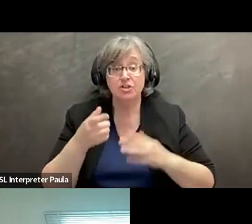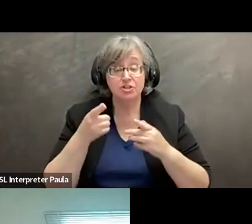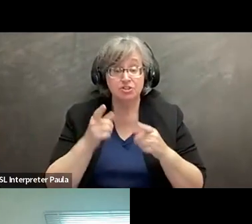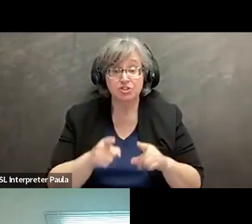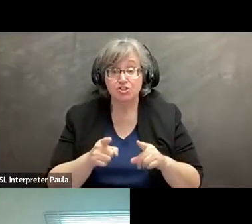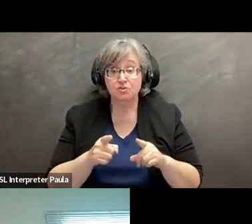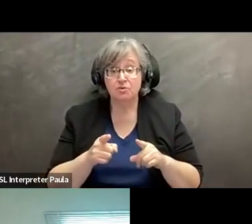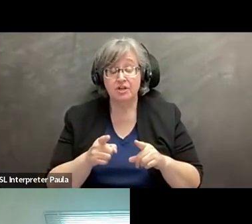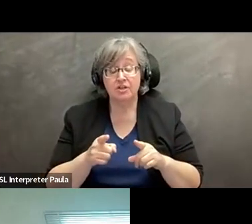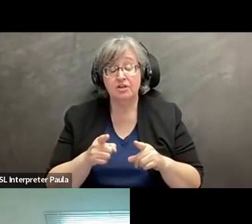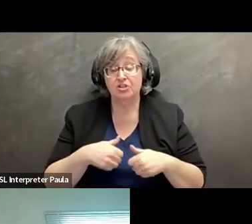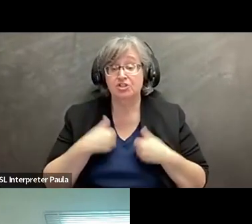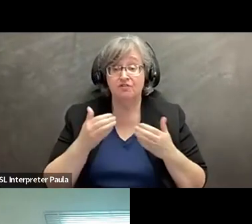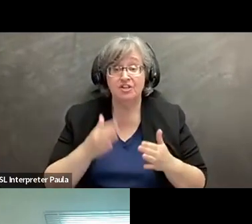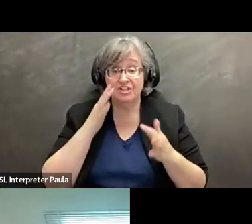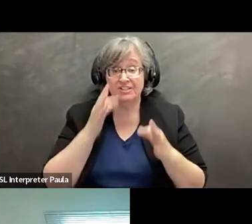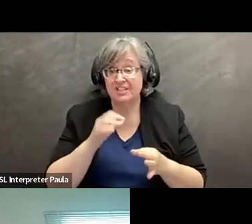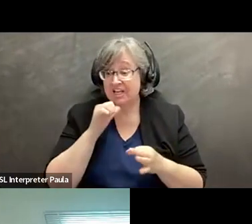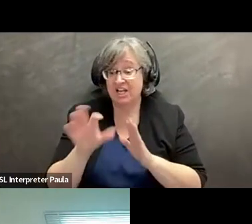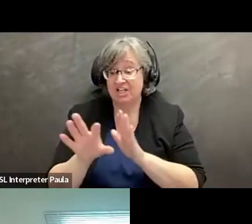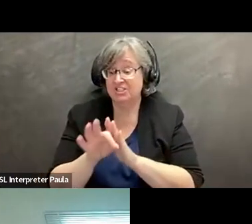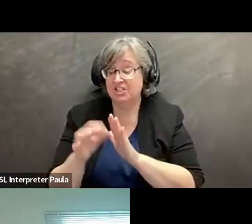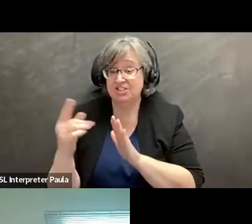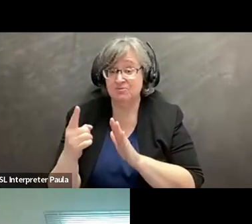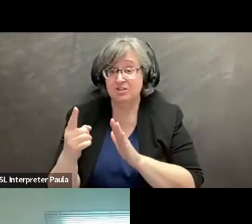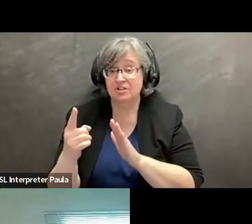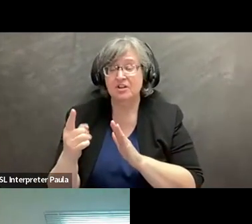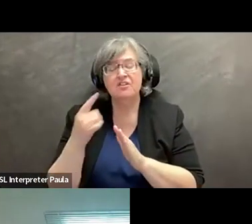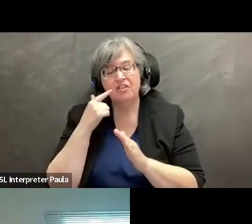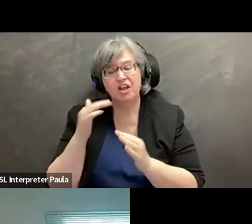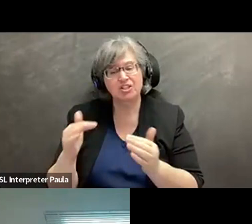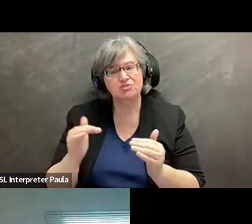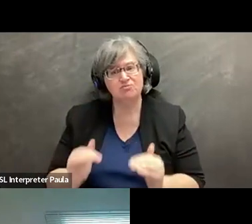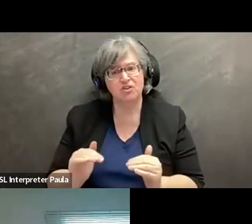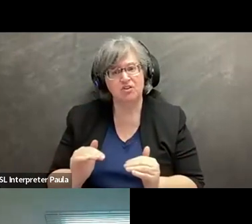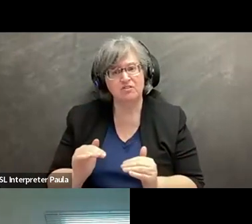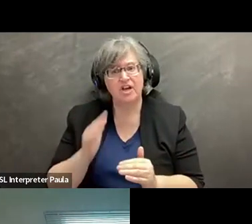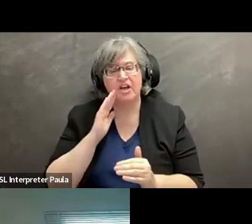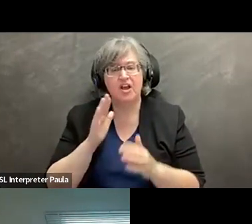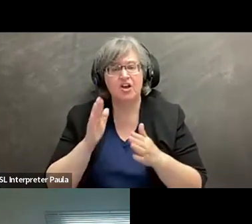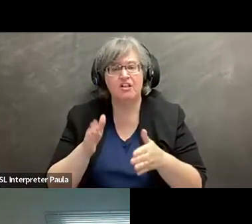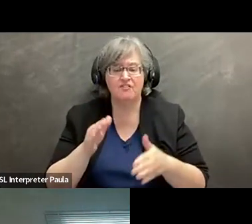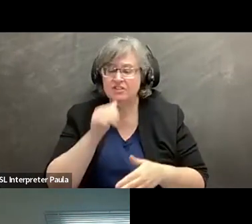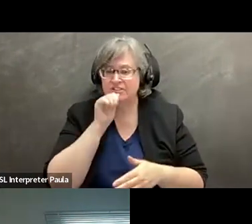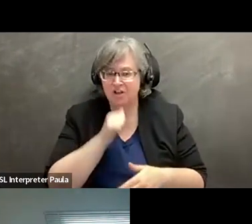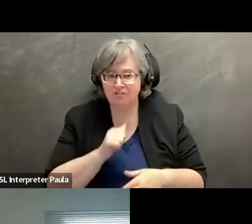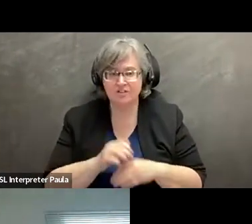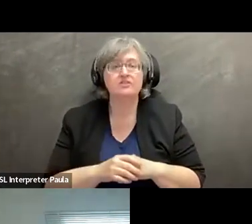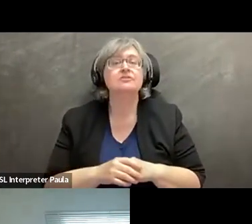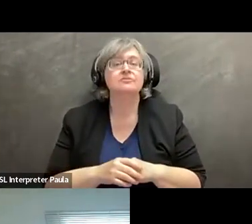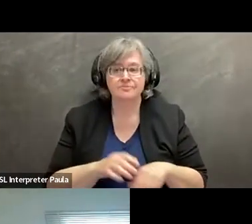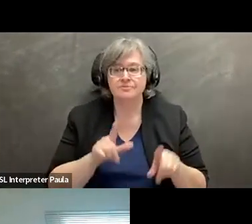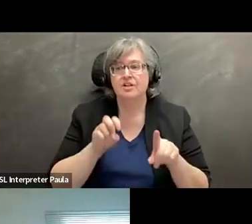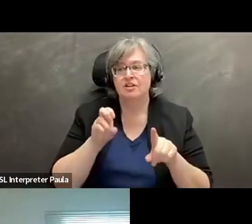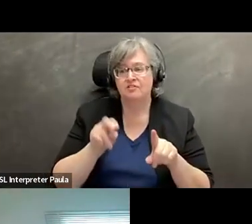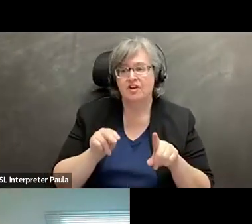then chooses to not select something that's beneath their dignity, then they're left to suffer. Right. And other